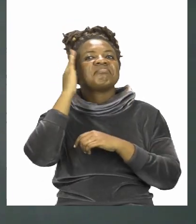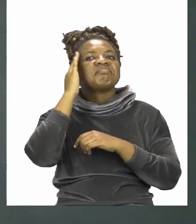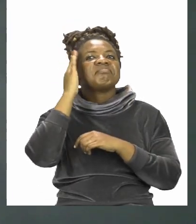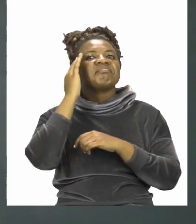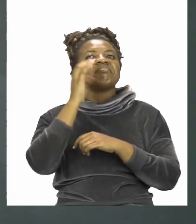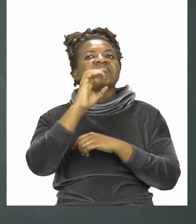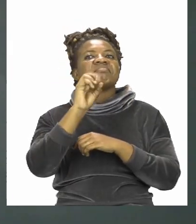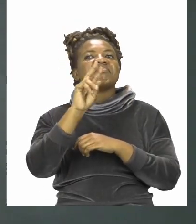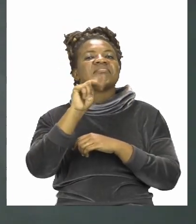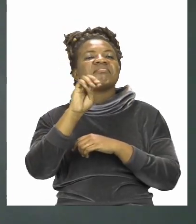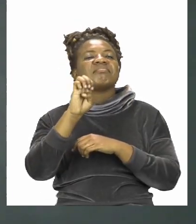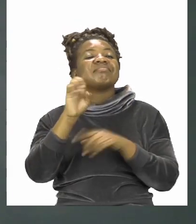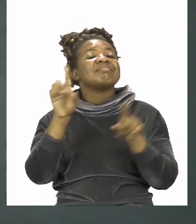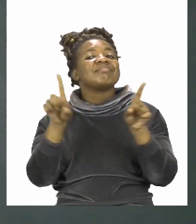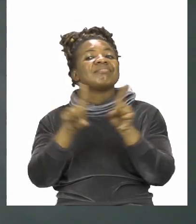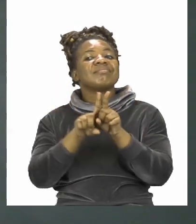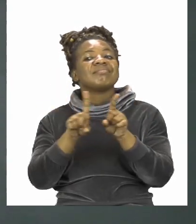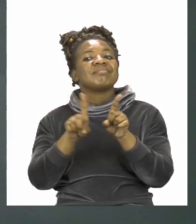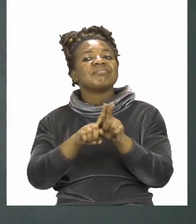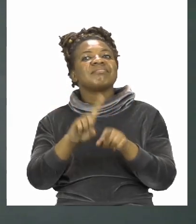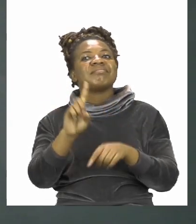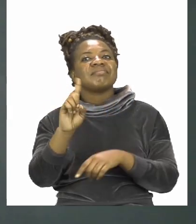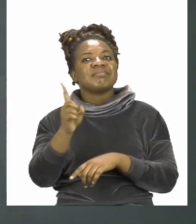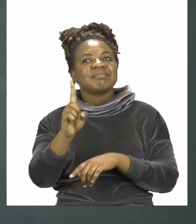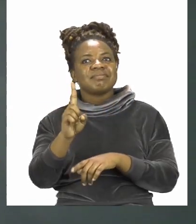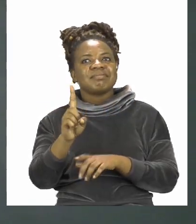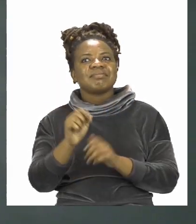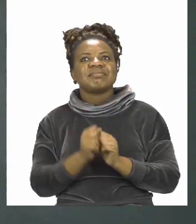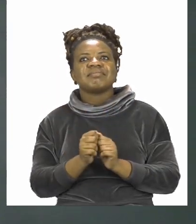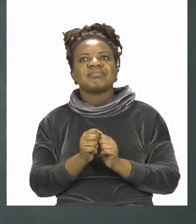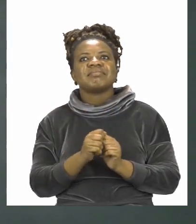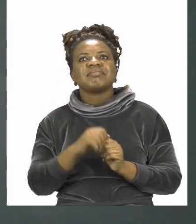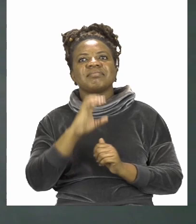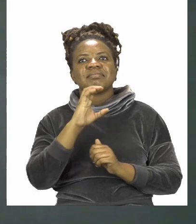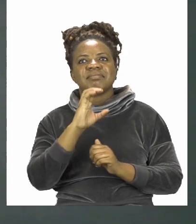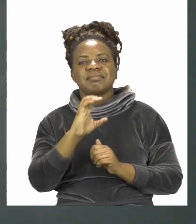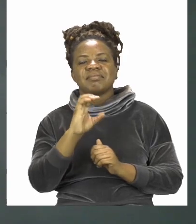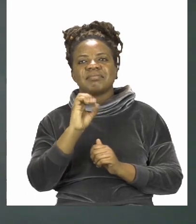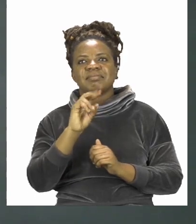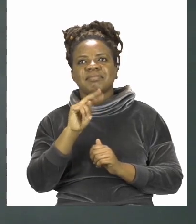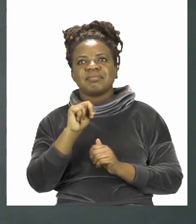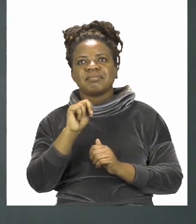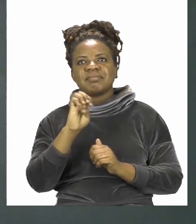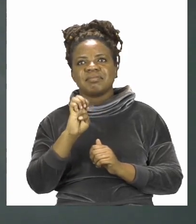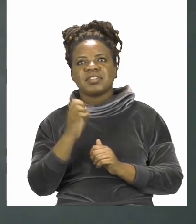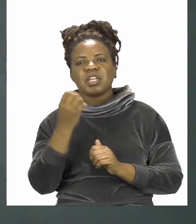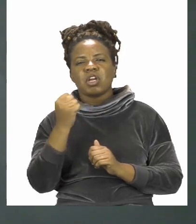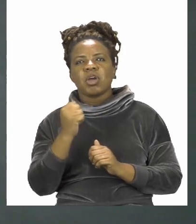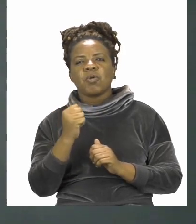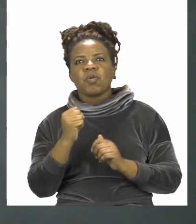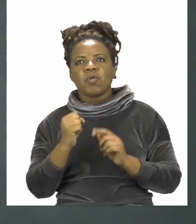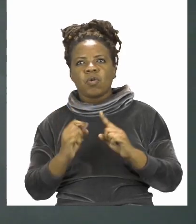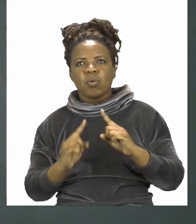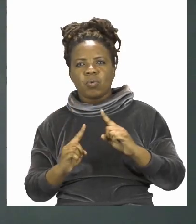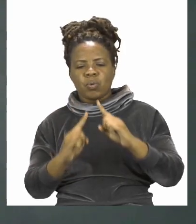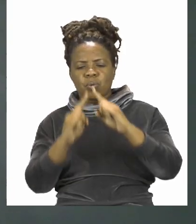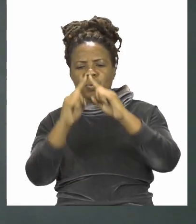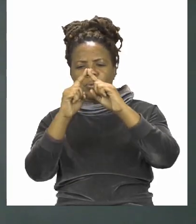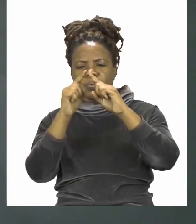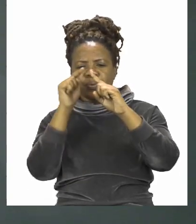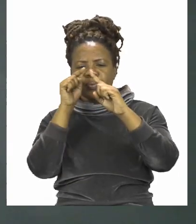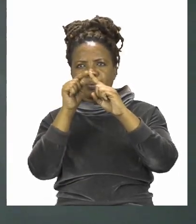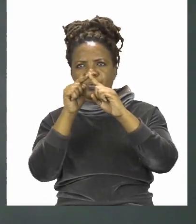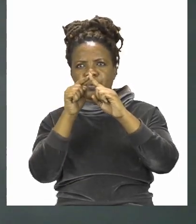it is and where you've seen it. Now, a cone has one flat surface, but it also has a